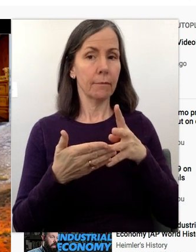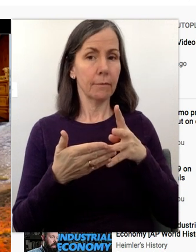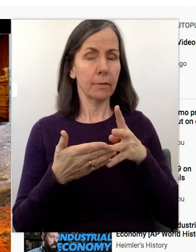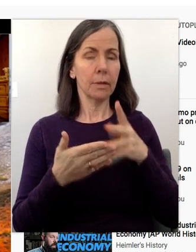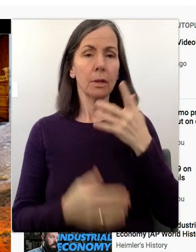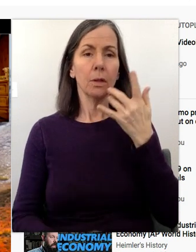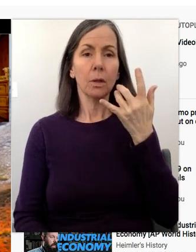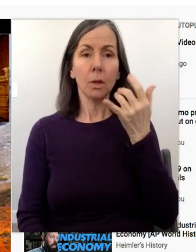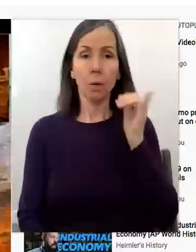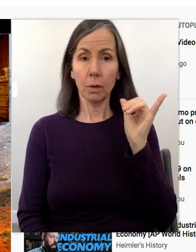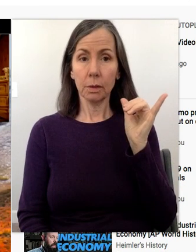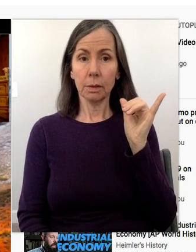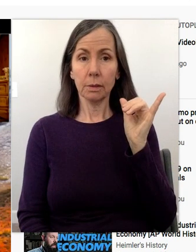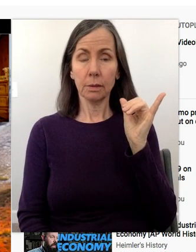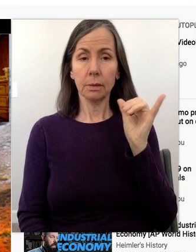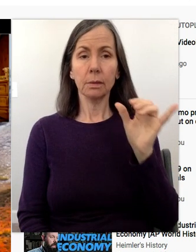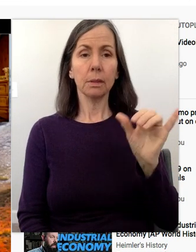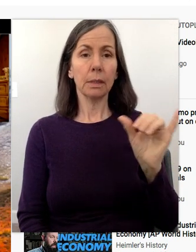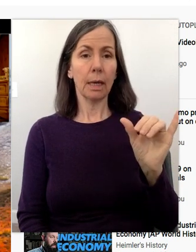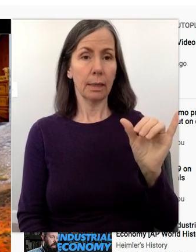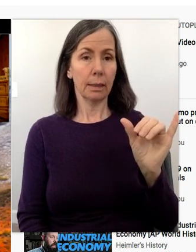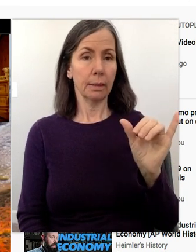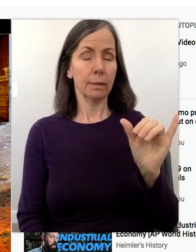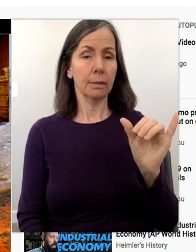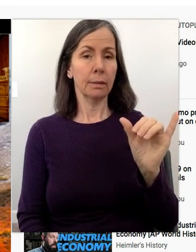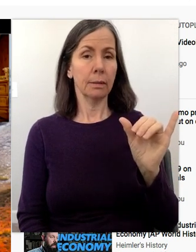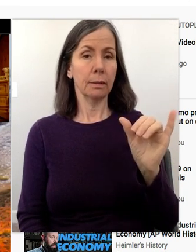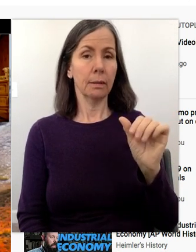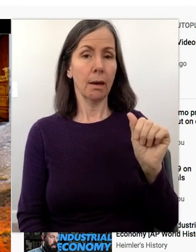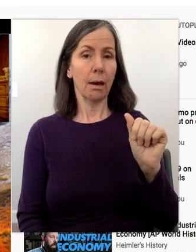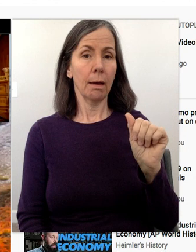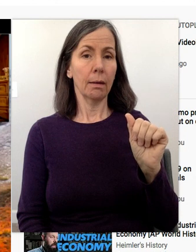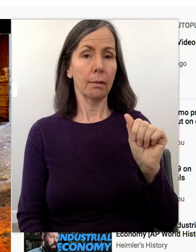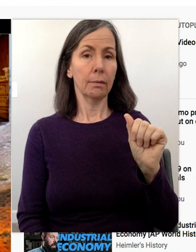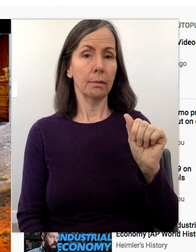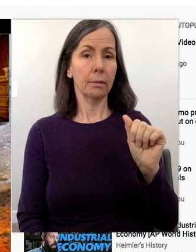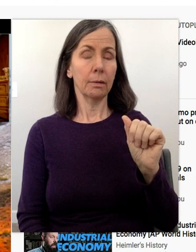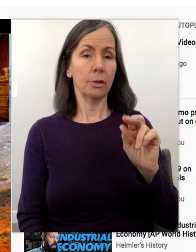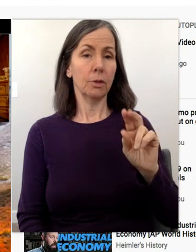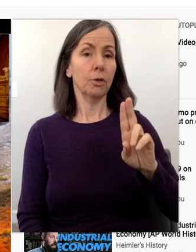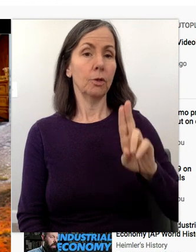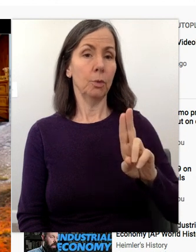looked like a U.